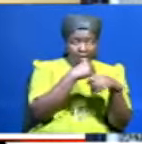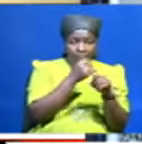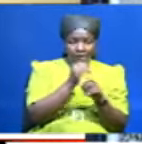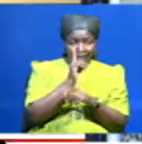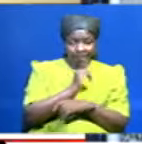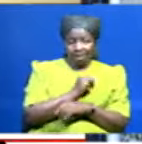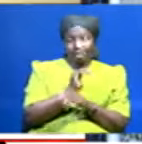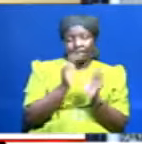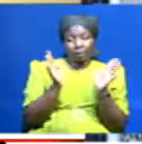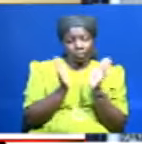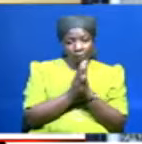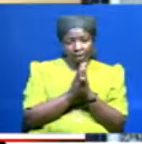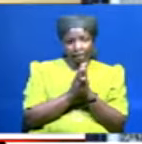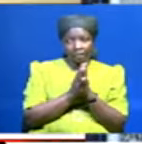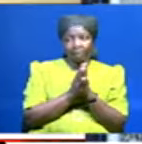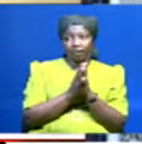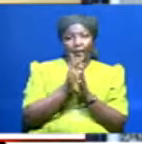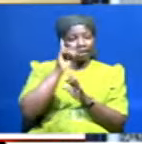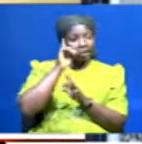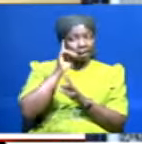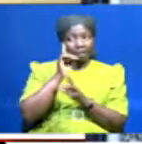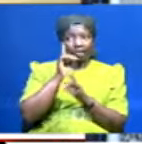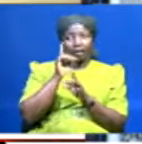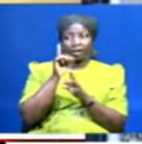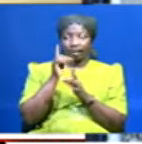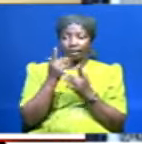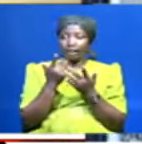that any